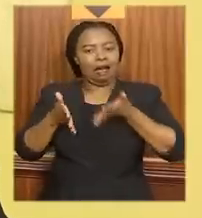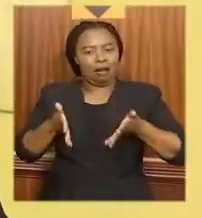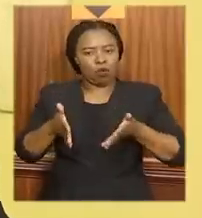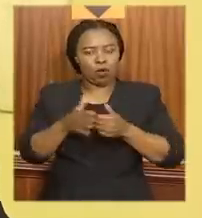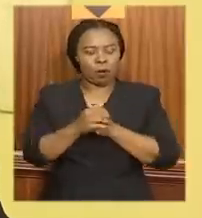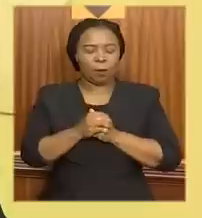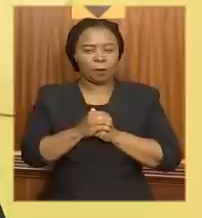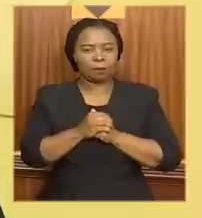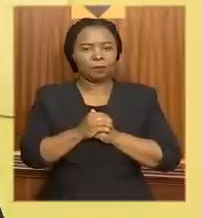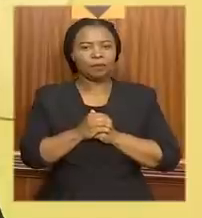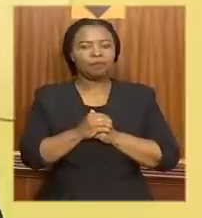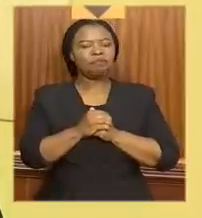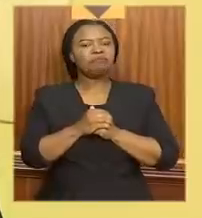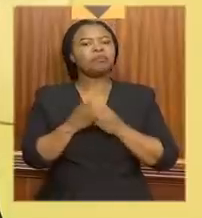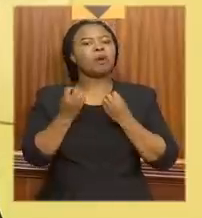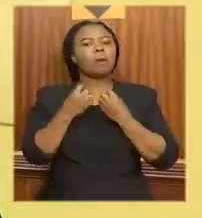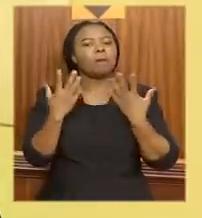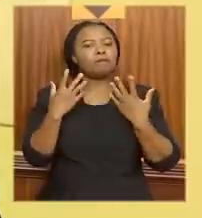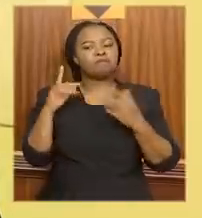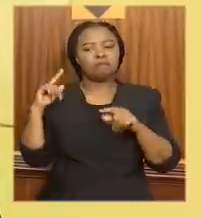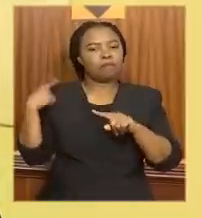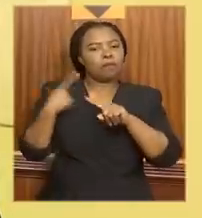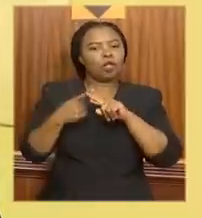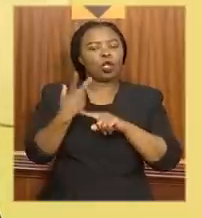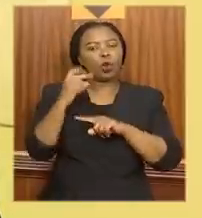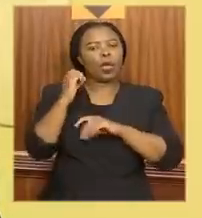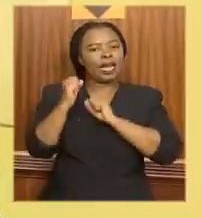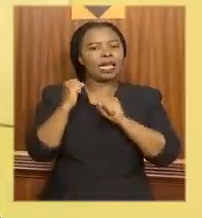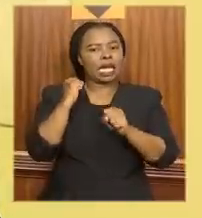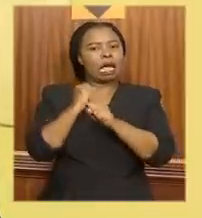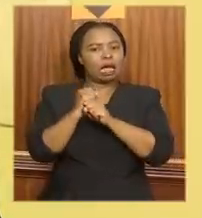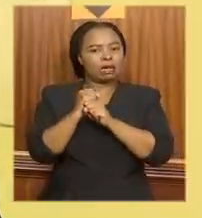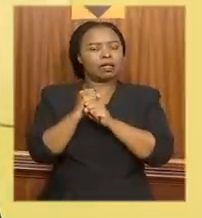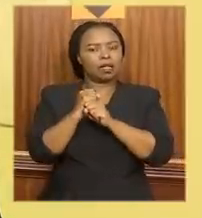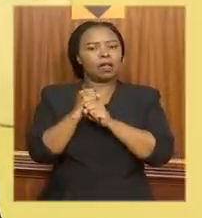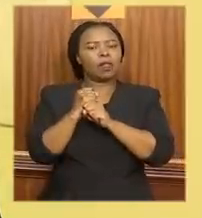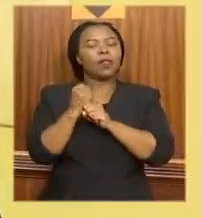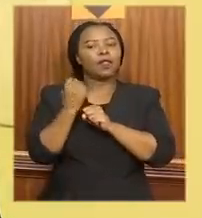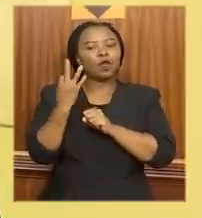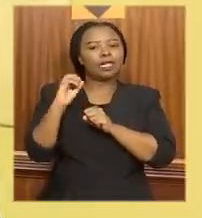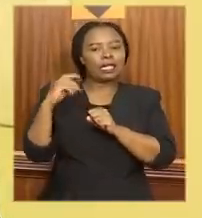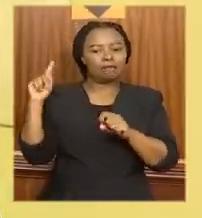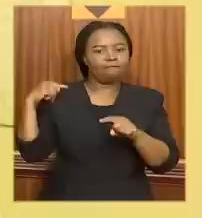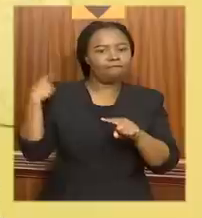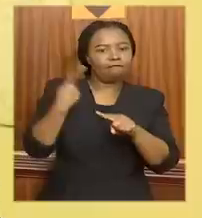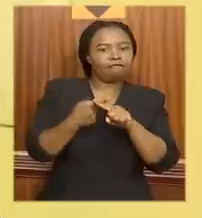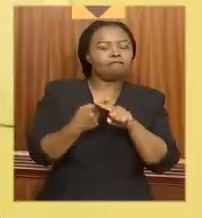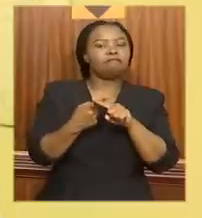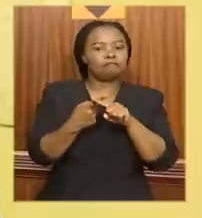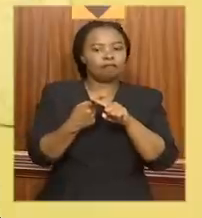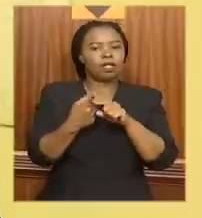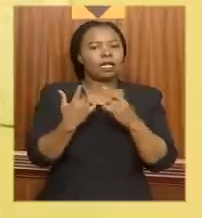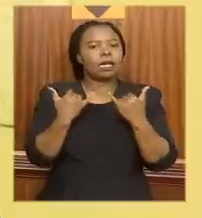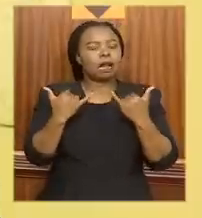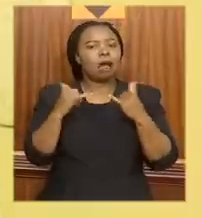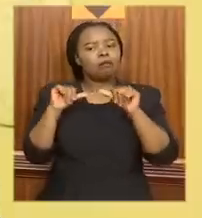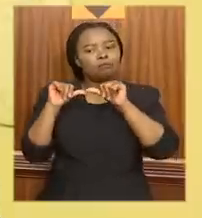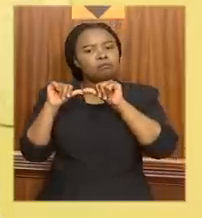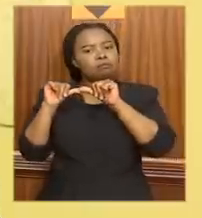3 decades without a reliable electricity supply,